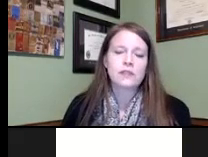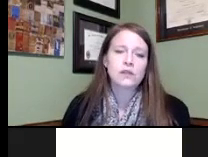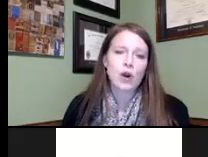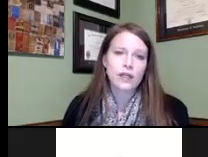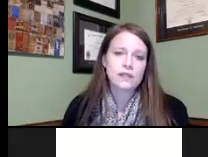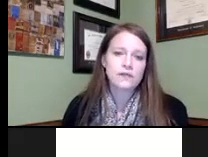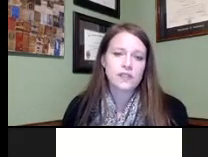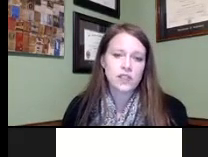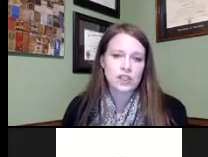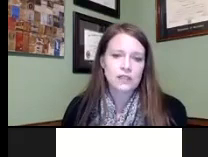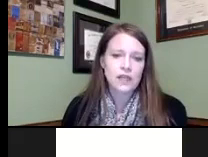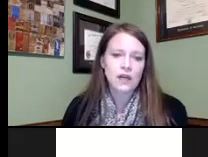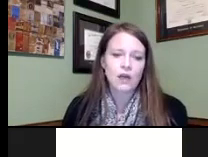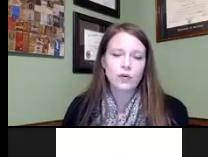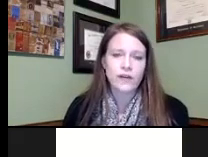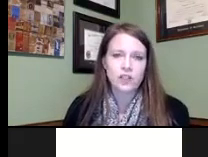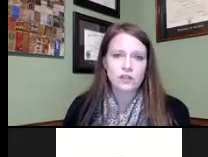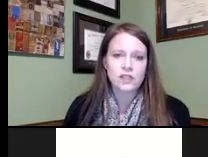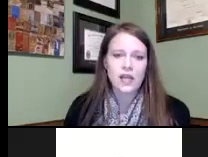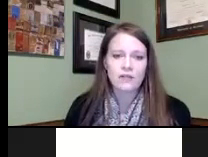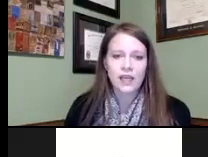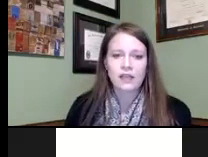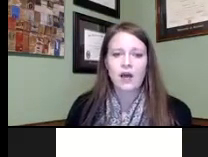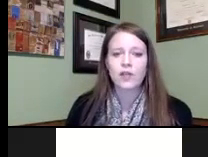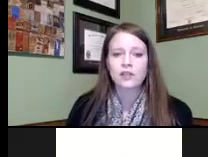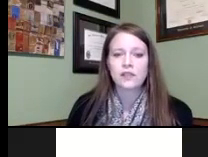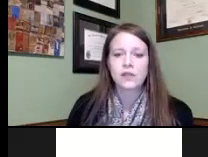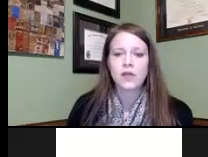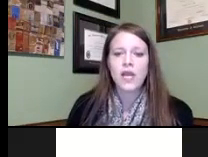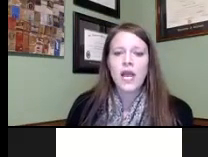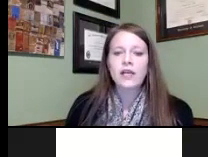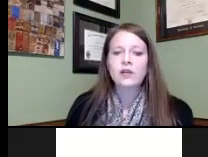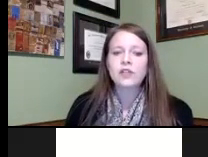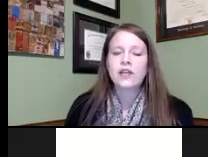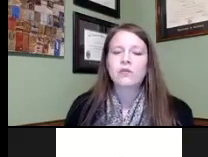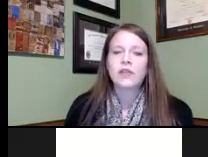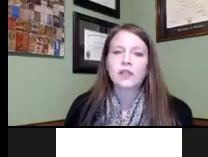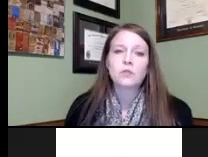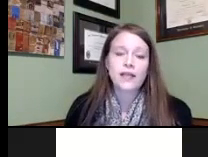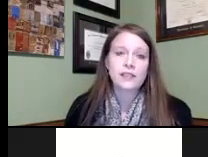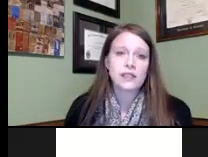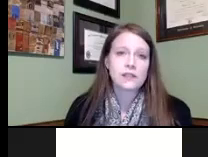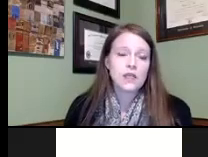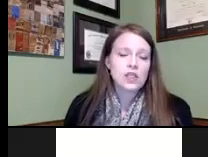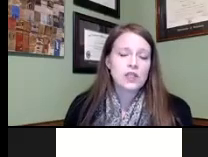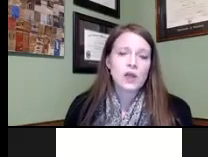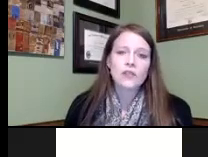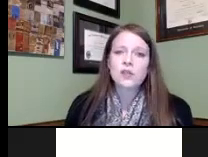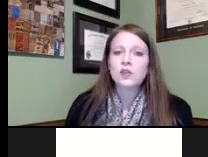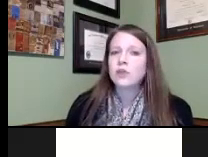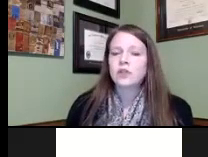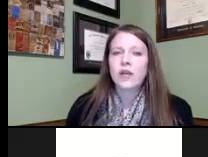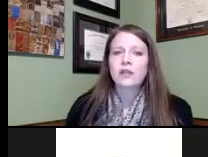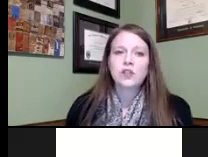families, guardians, physicians, and other professionals to navigate the healthcare system and understand related complexities. She's